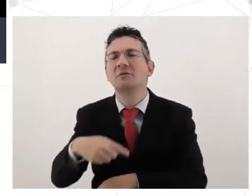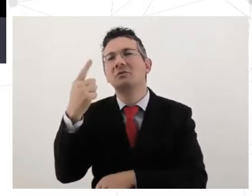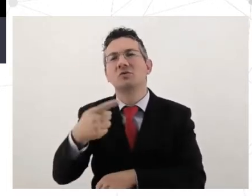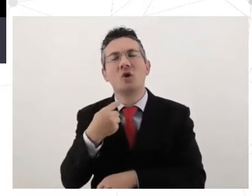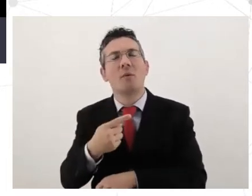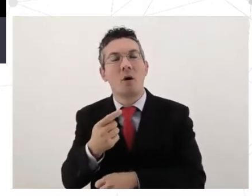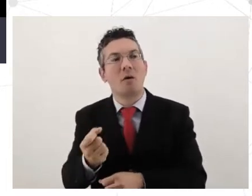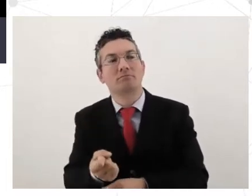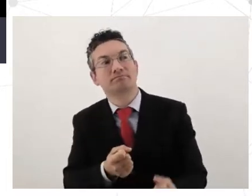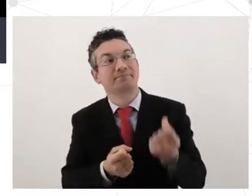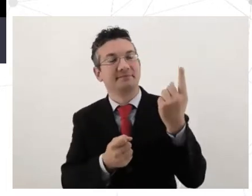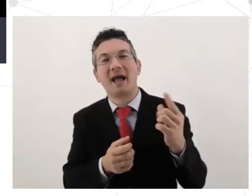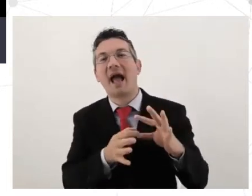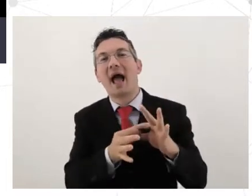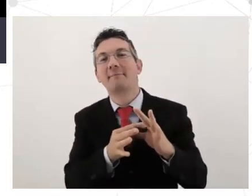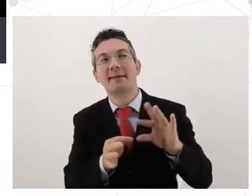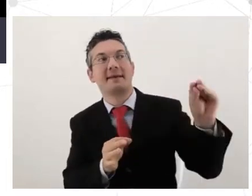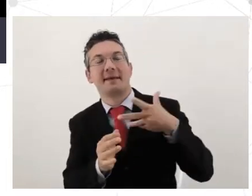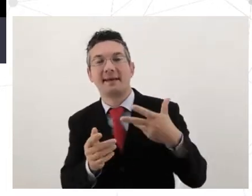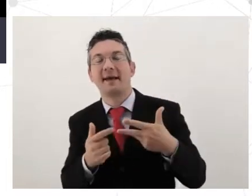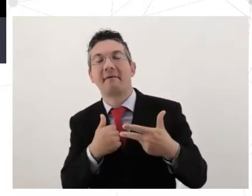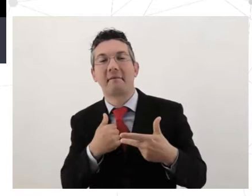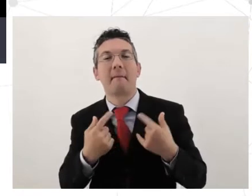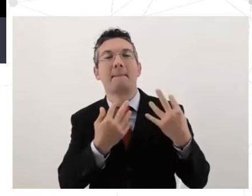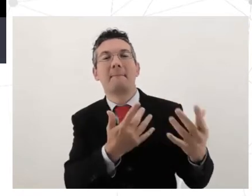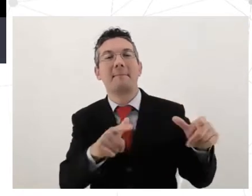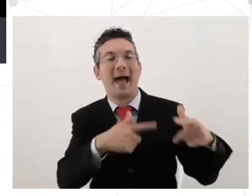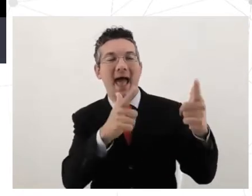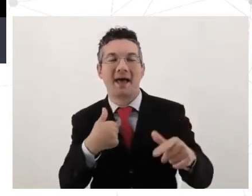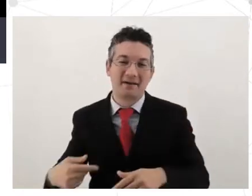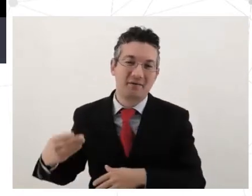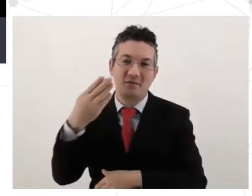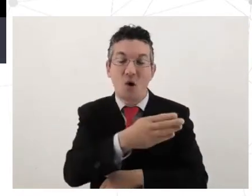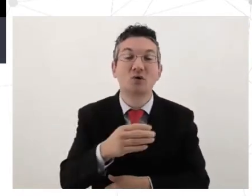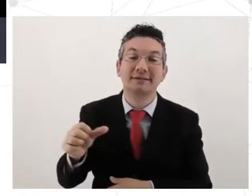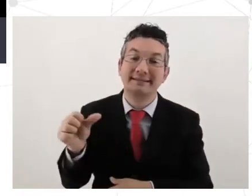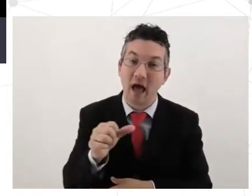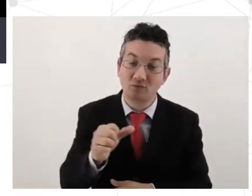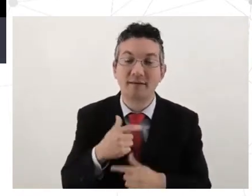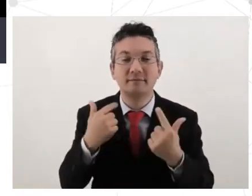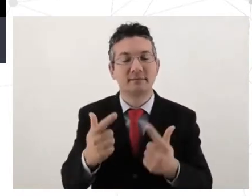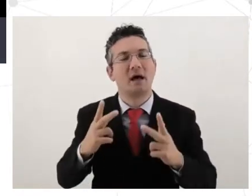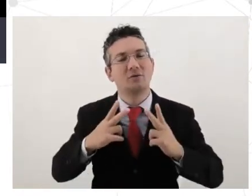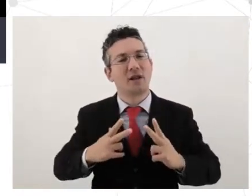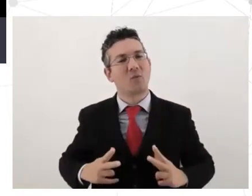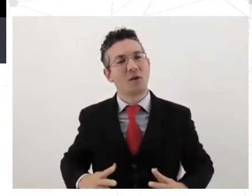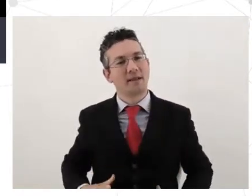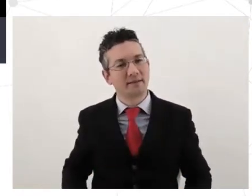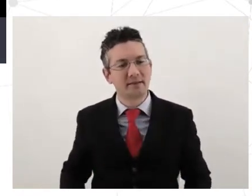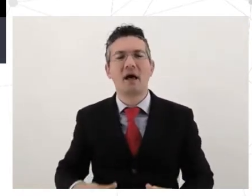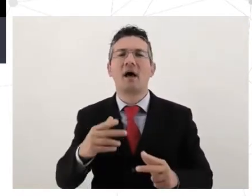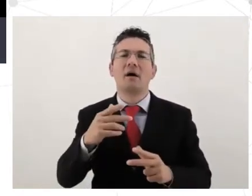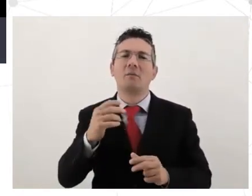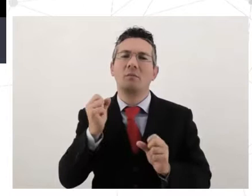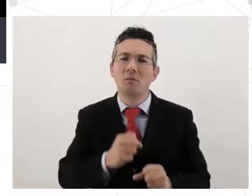developed travel skills. I feel very independent and confident when traveling in familiar and